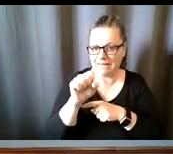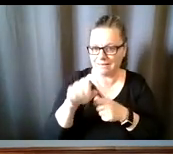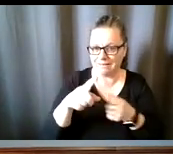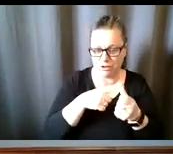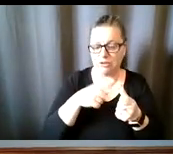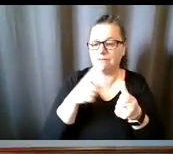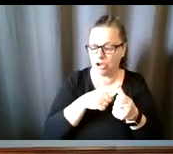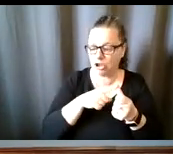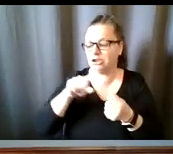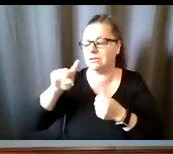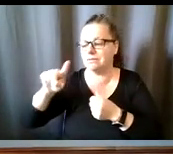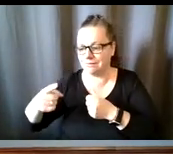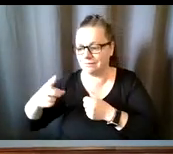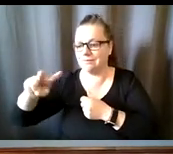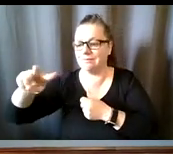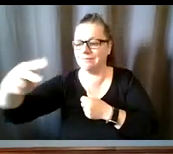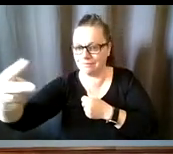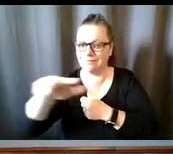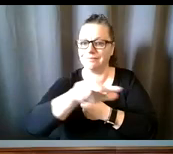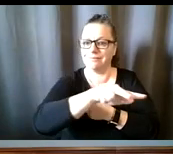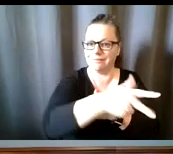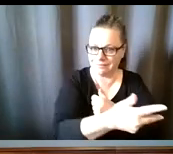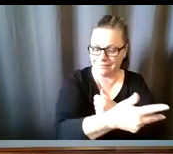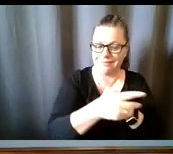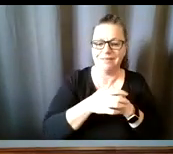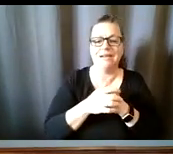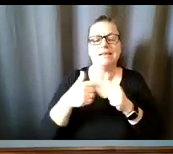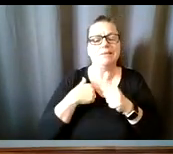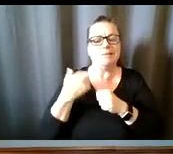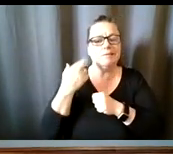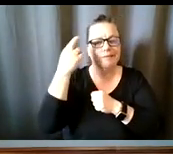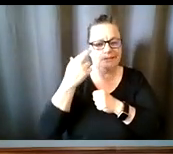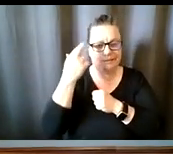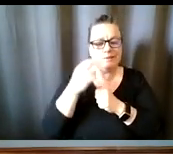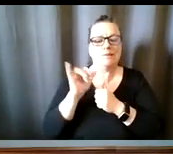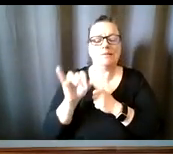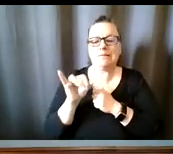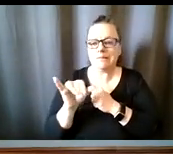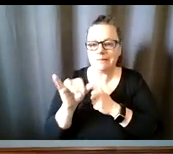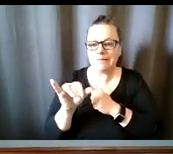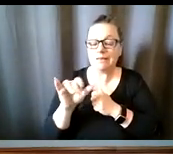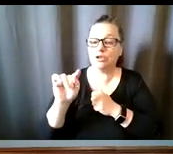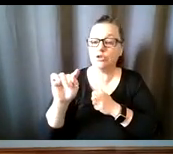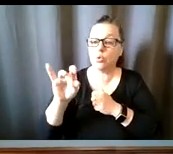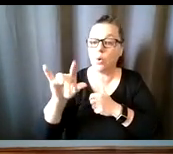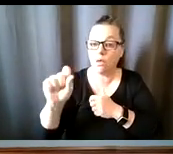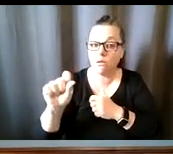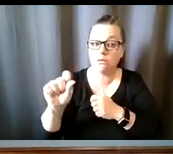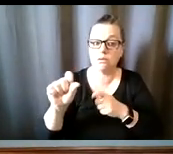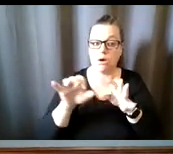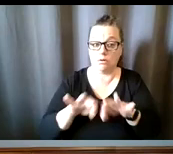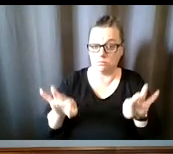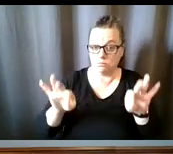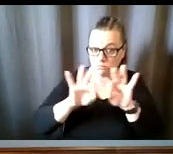first base, second, and then third. And I realized that as tools are essential to perform any task,